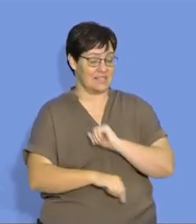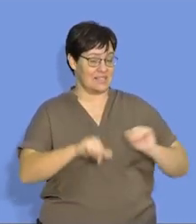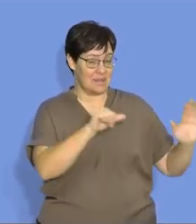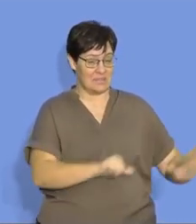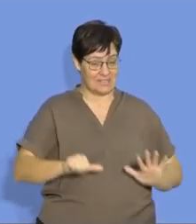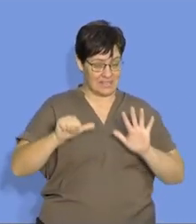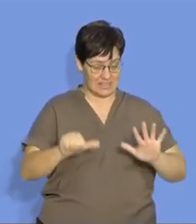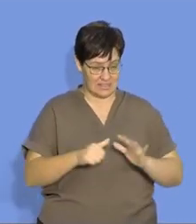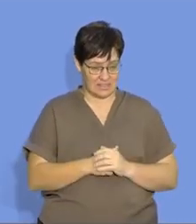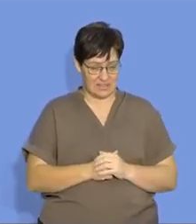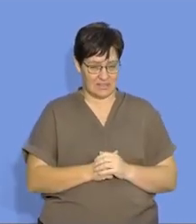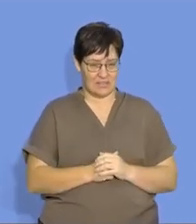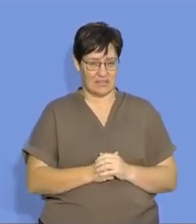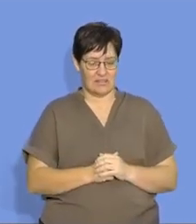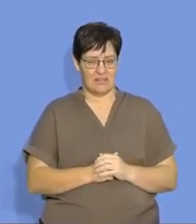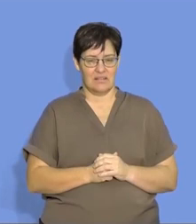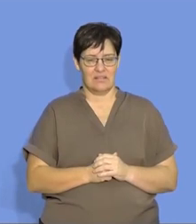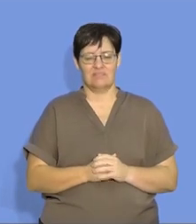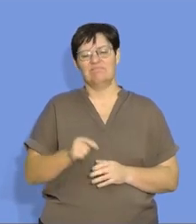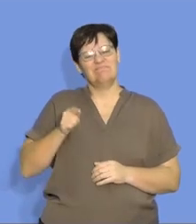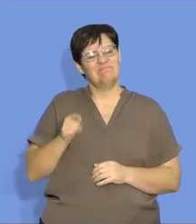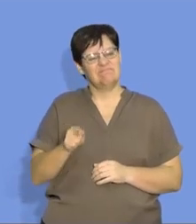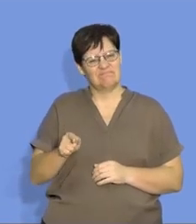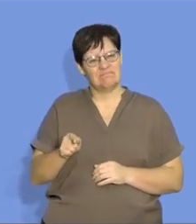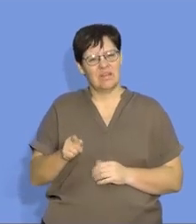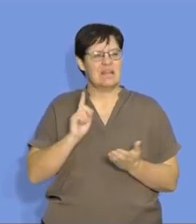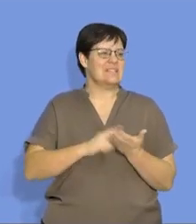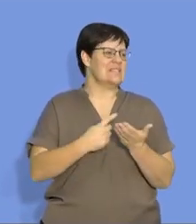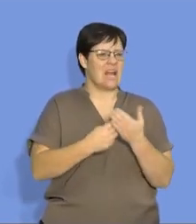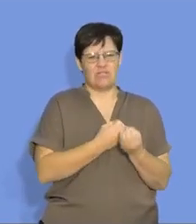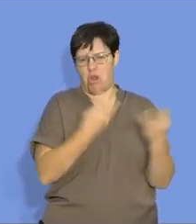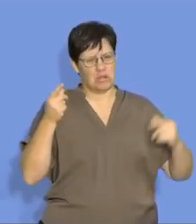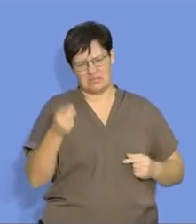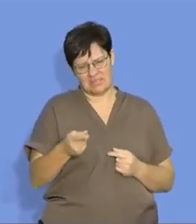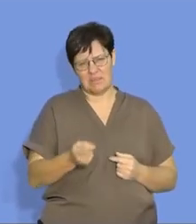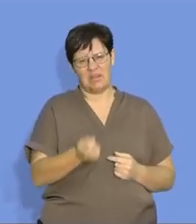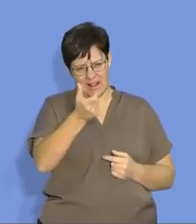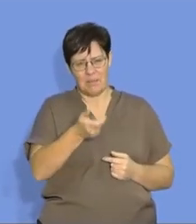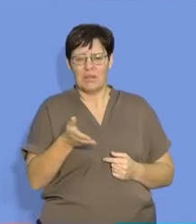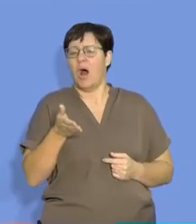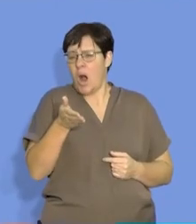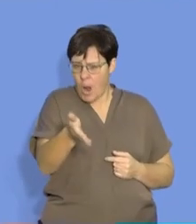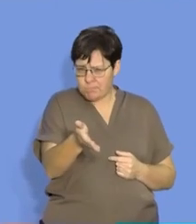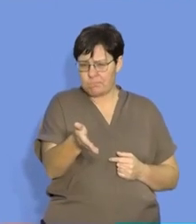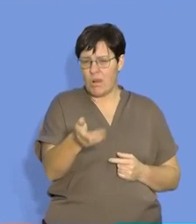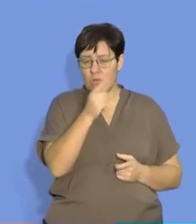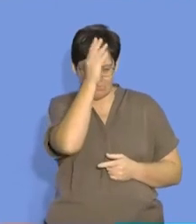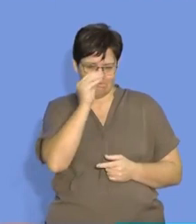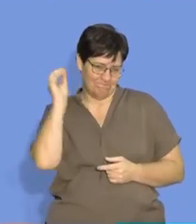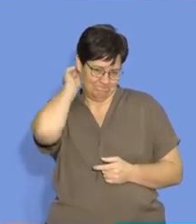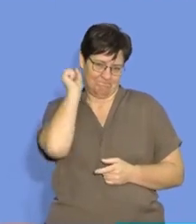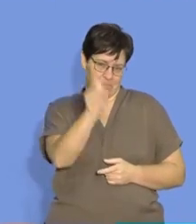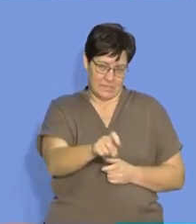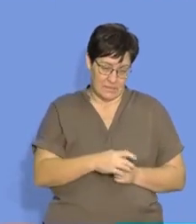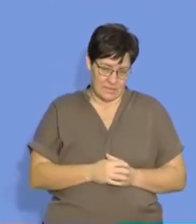Then the very last factor that I want to talk about is, and this factor we don't talk about a lot, but it is a factor